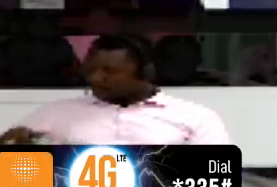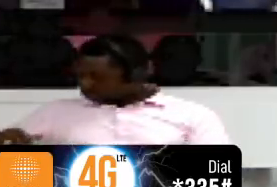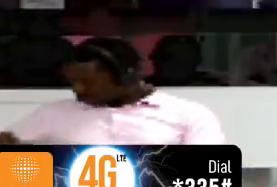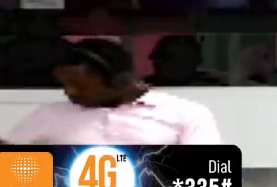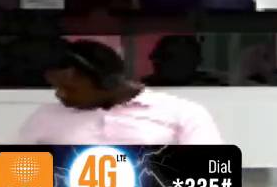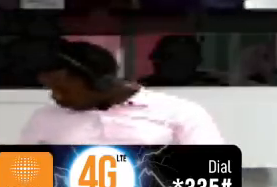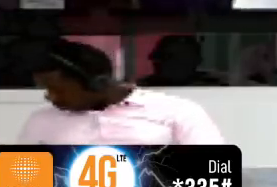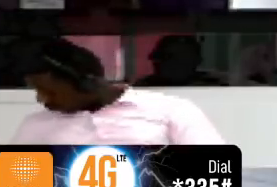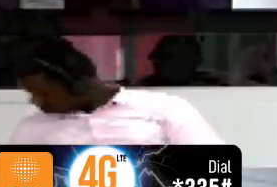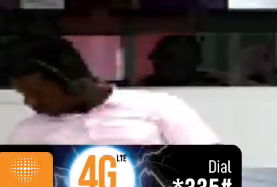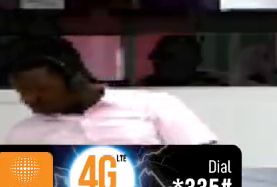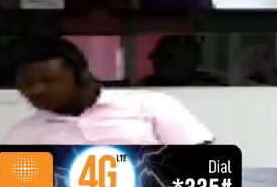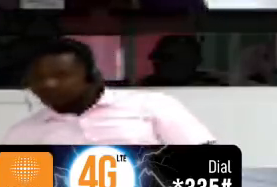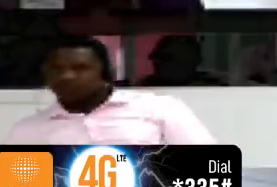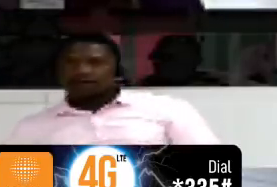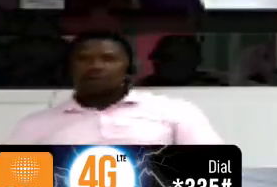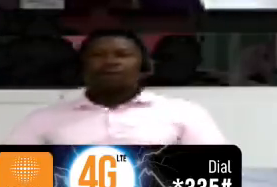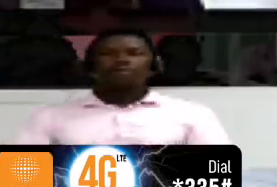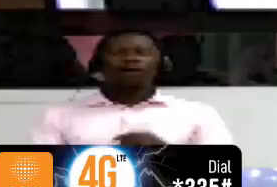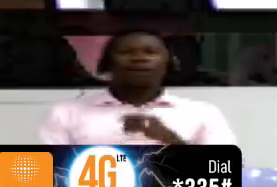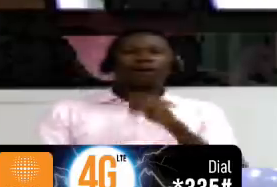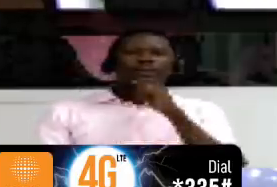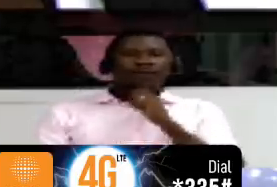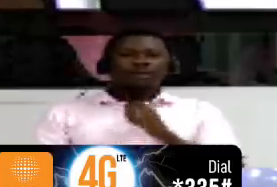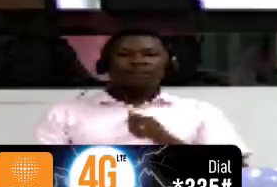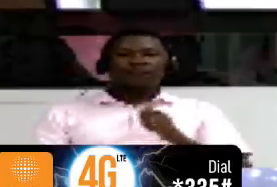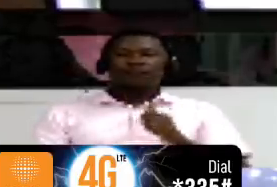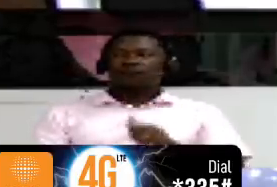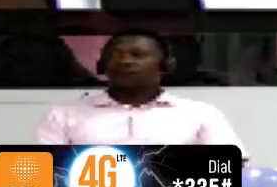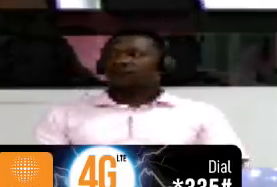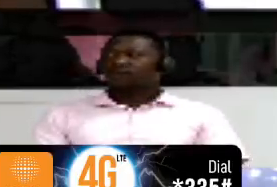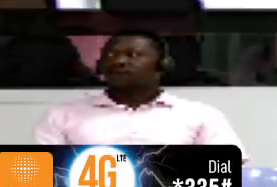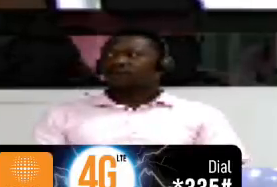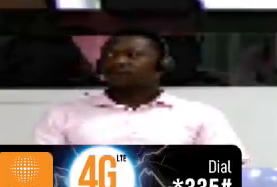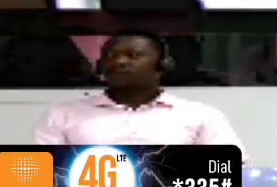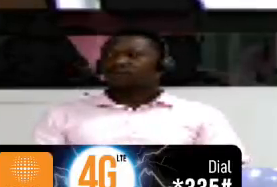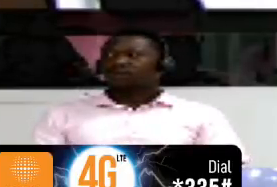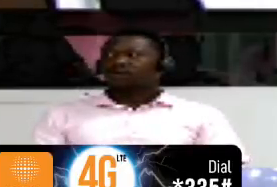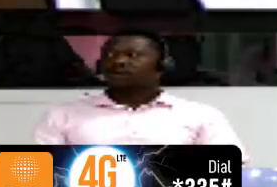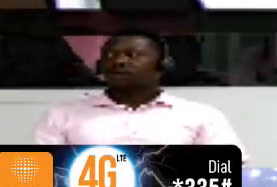Mr. Chairman, I note that we have 5 minutes.